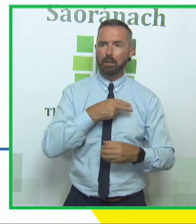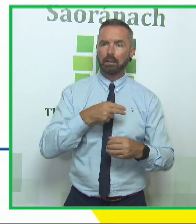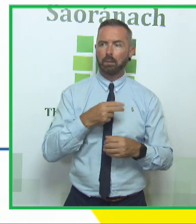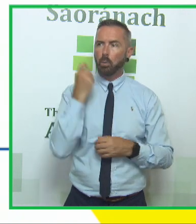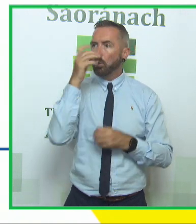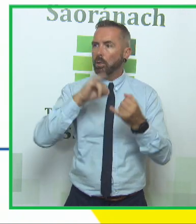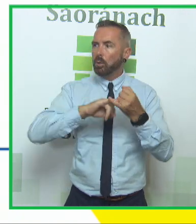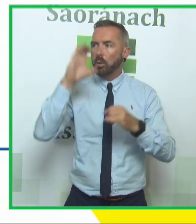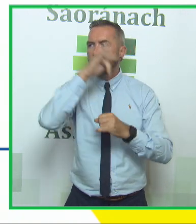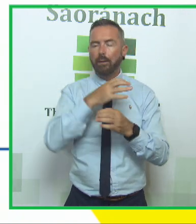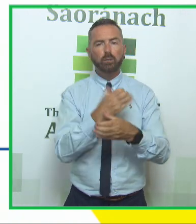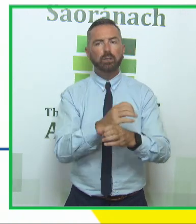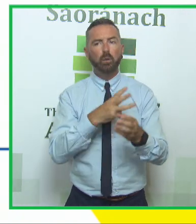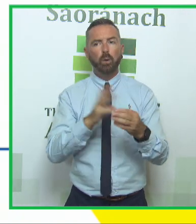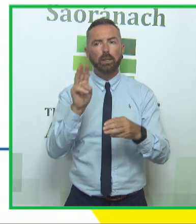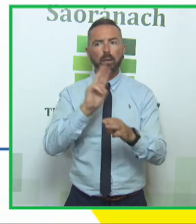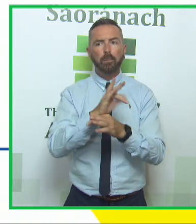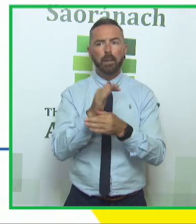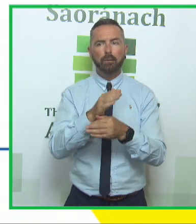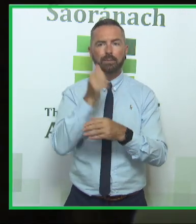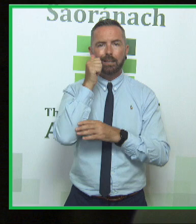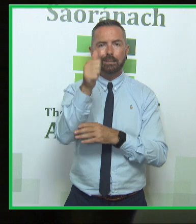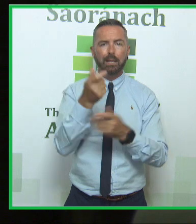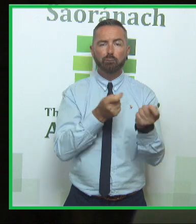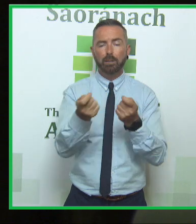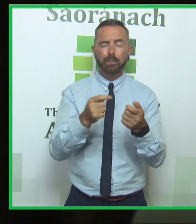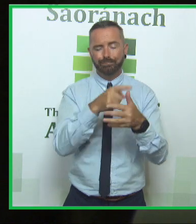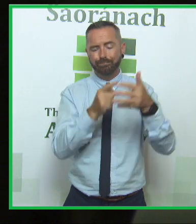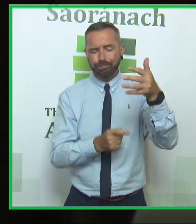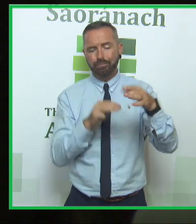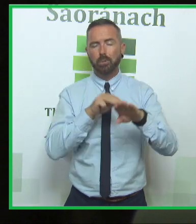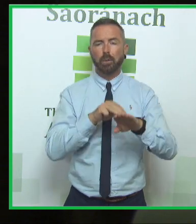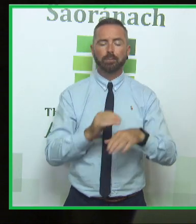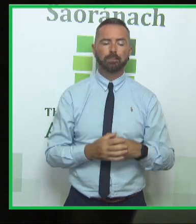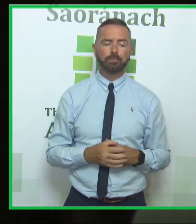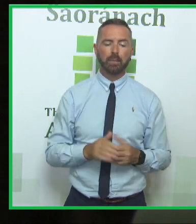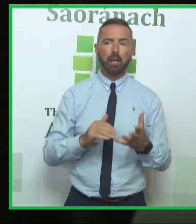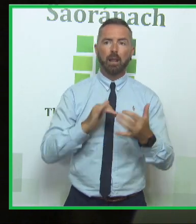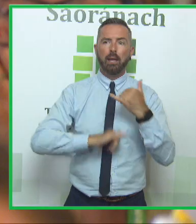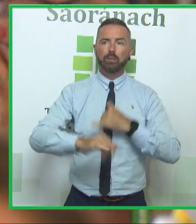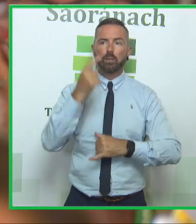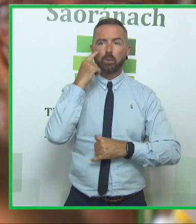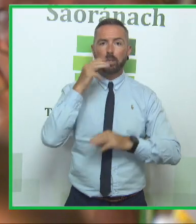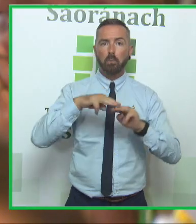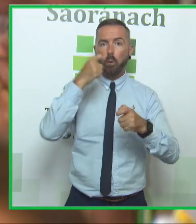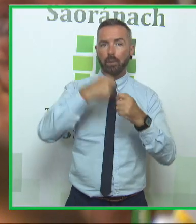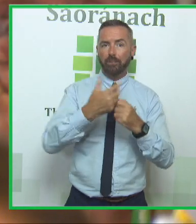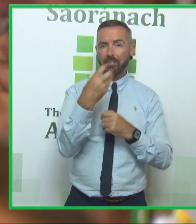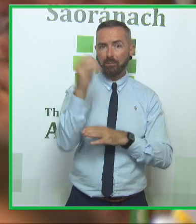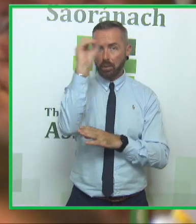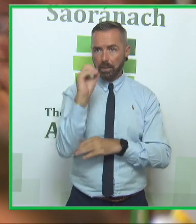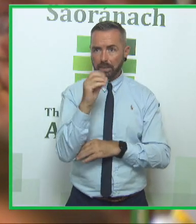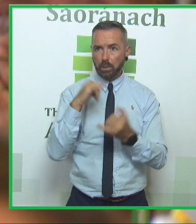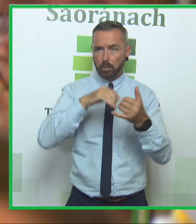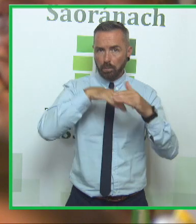the kids while the parent attends for treatment. Last year, we see in our data that almost half of cases entering treatment for problem drug